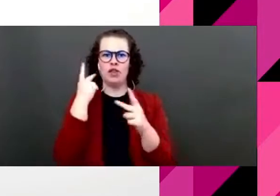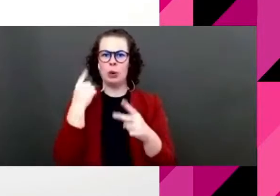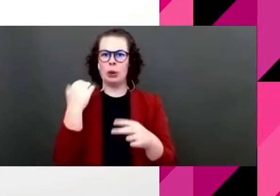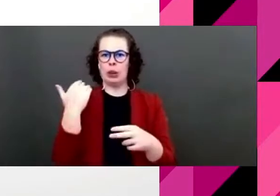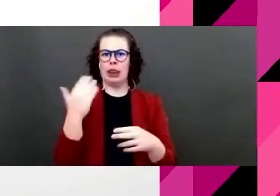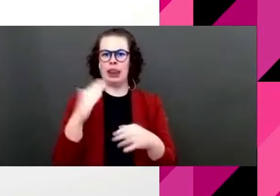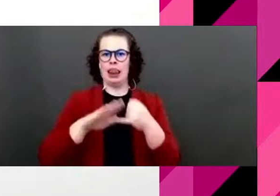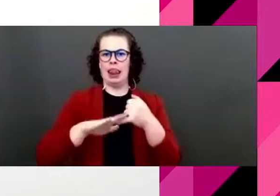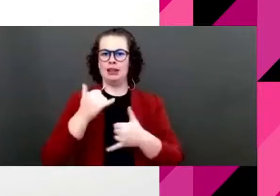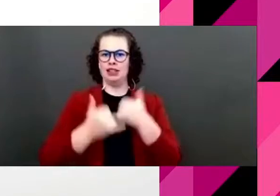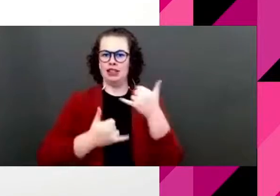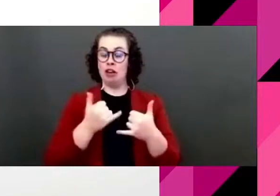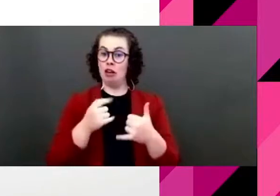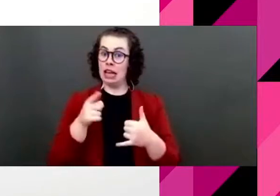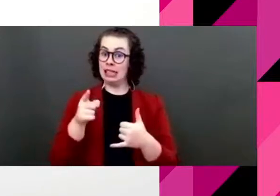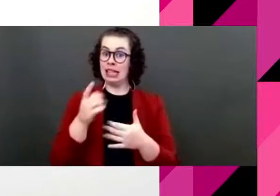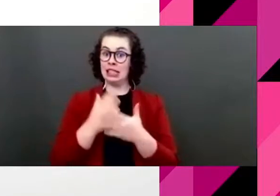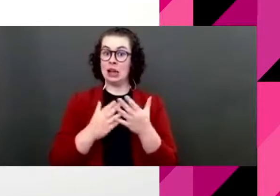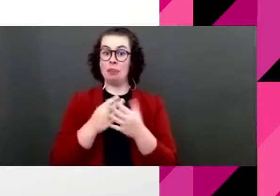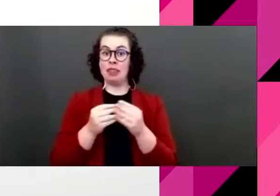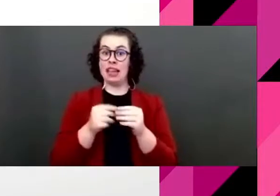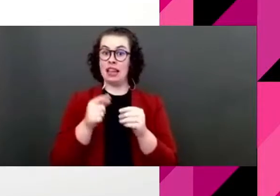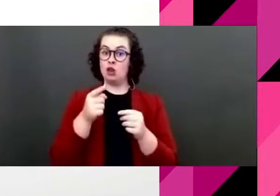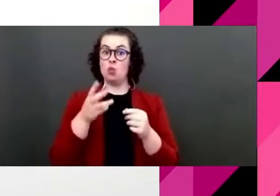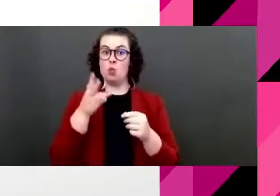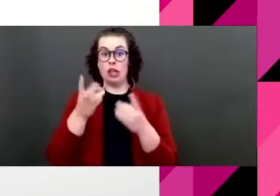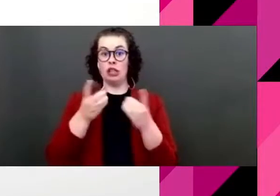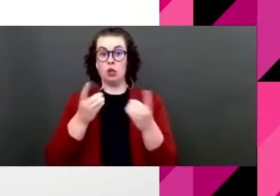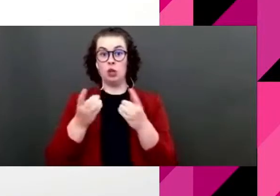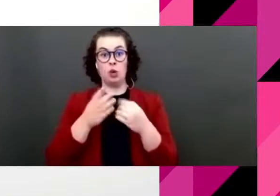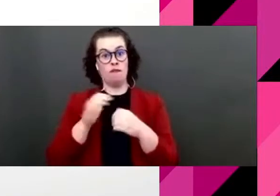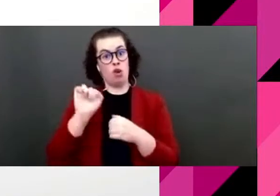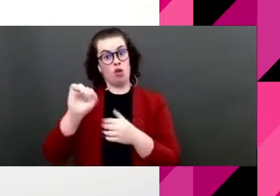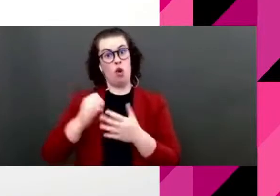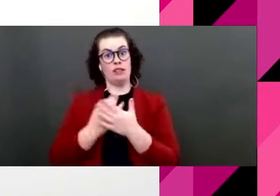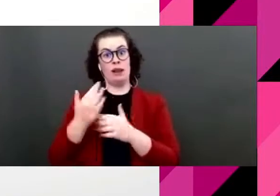are plans to address as part of the development of the new strategy?